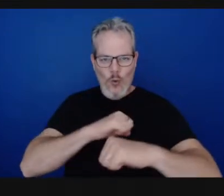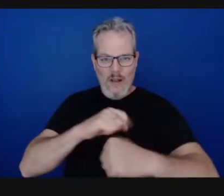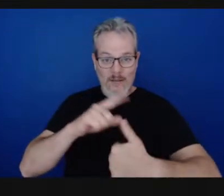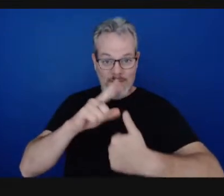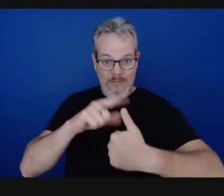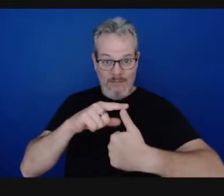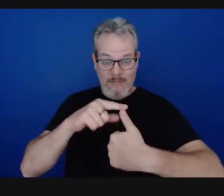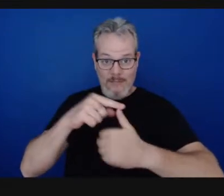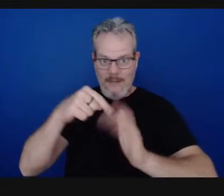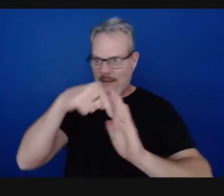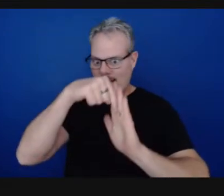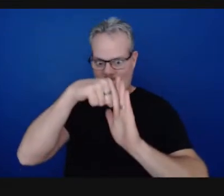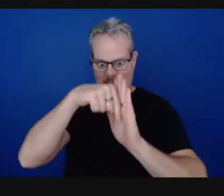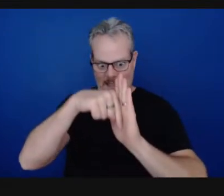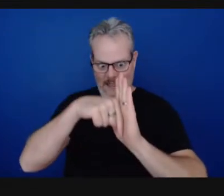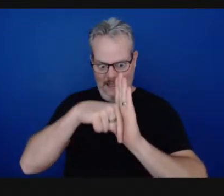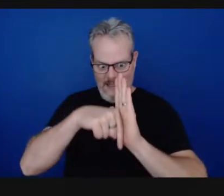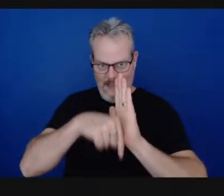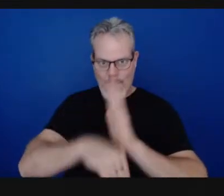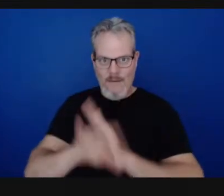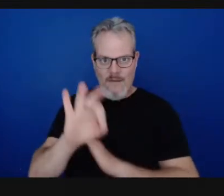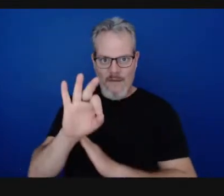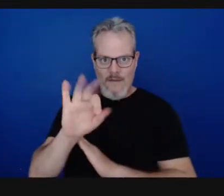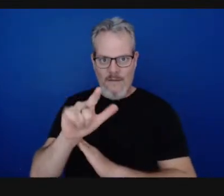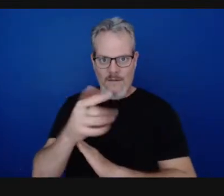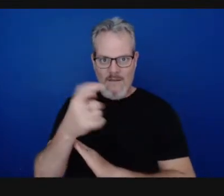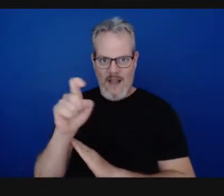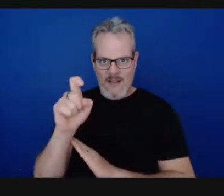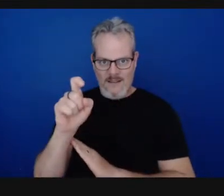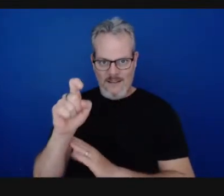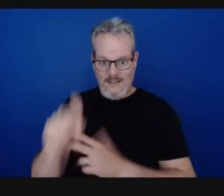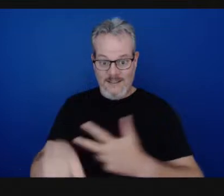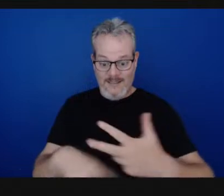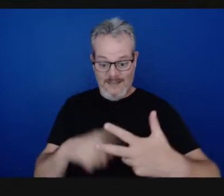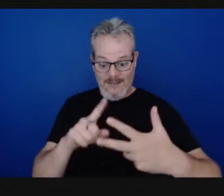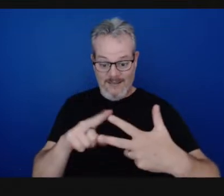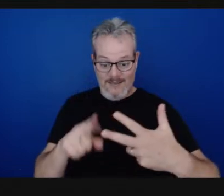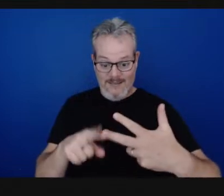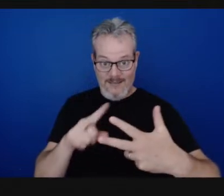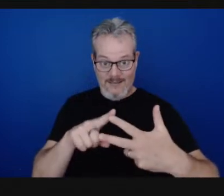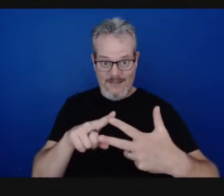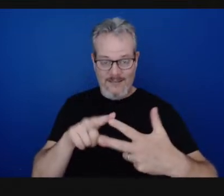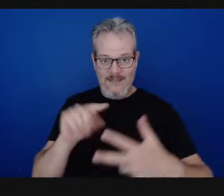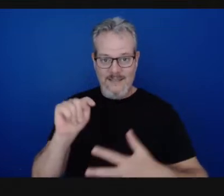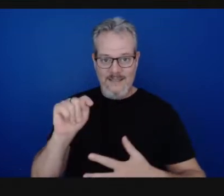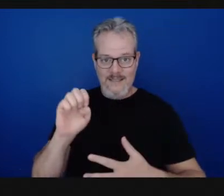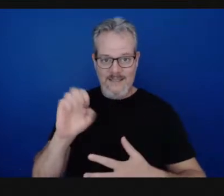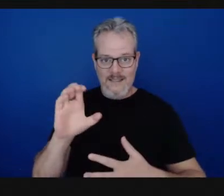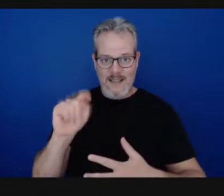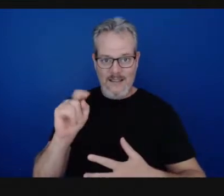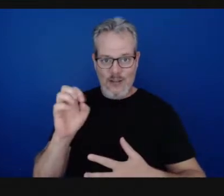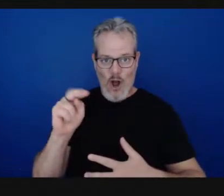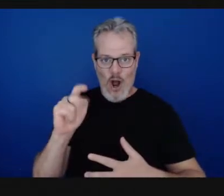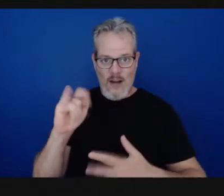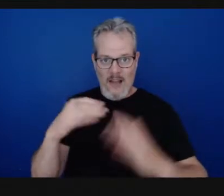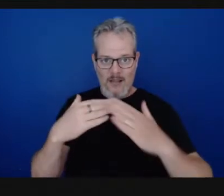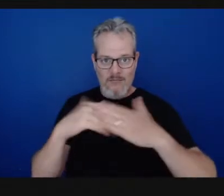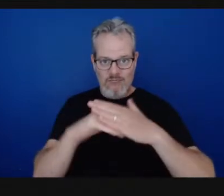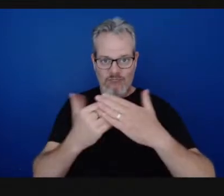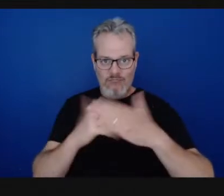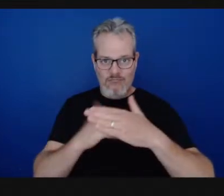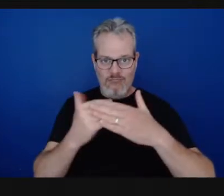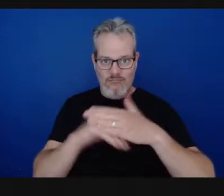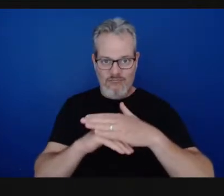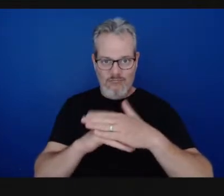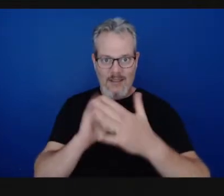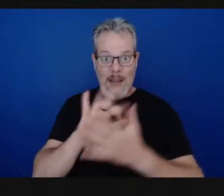settling earthquakes, flex earthquakes. The other being the volcanic tectonic earthquakes, the south flank moving That was a